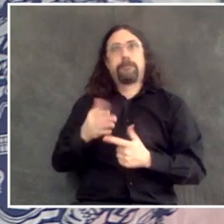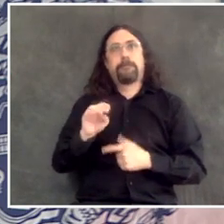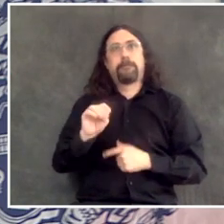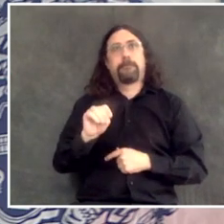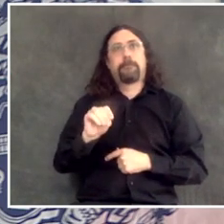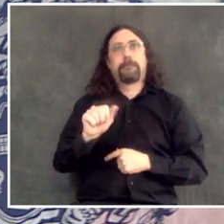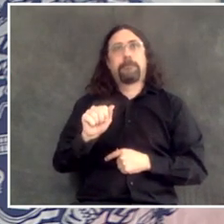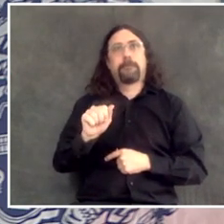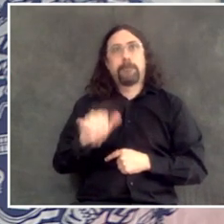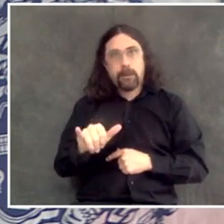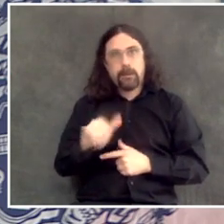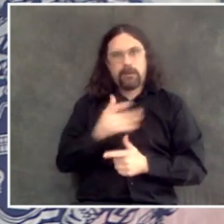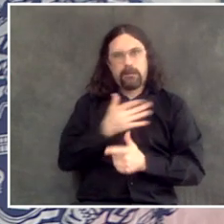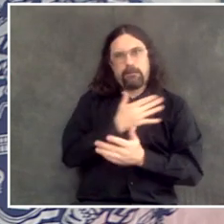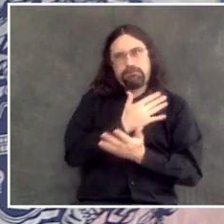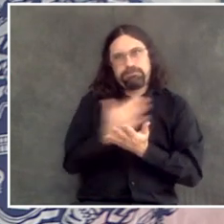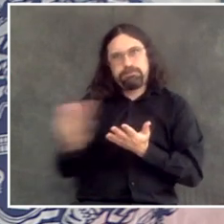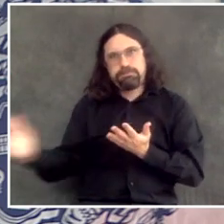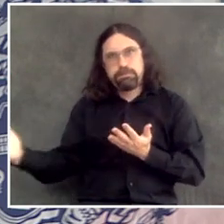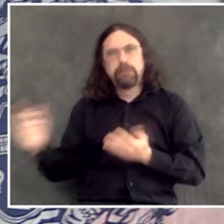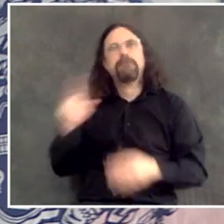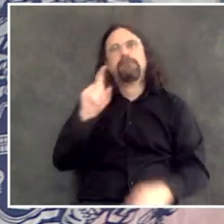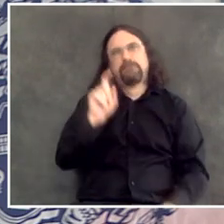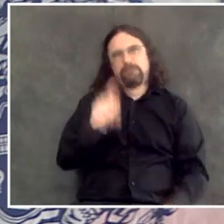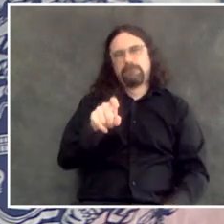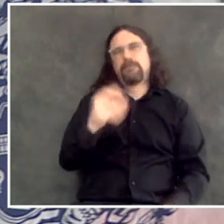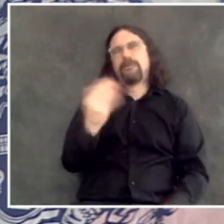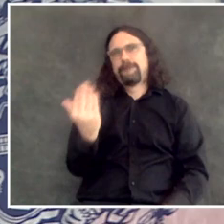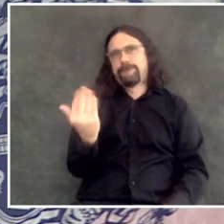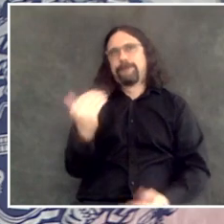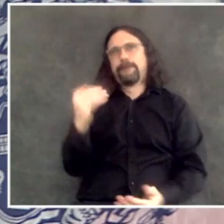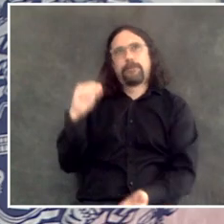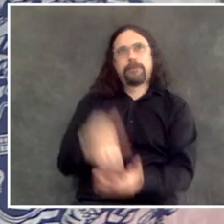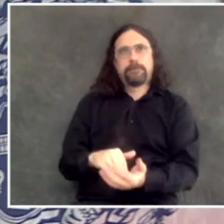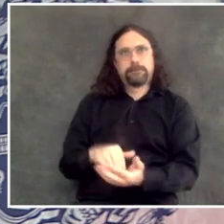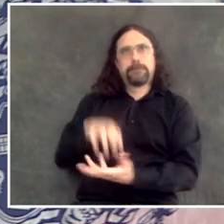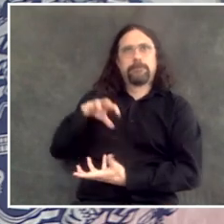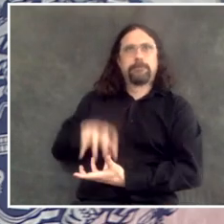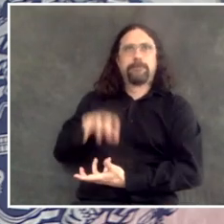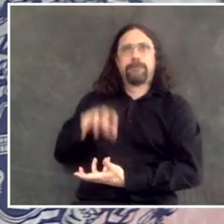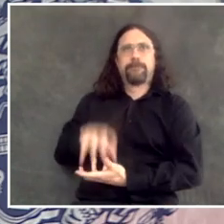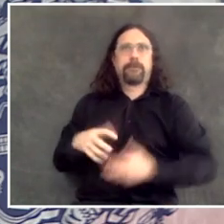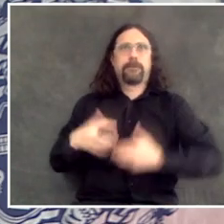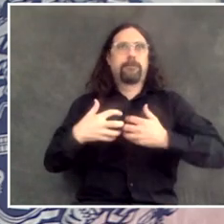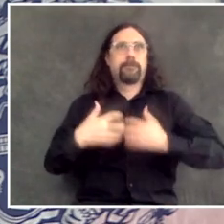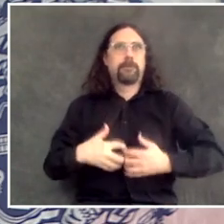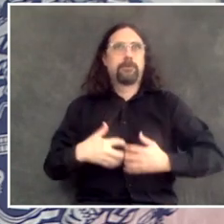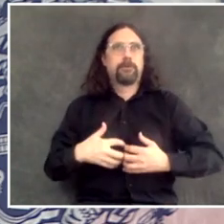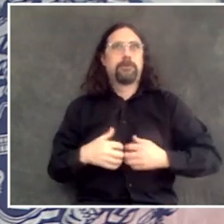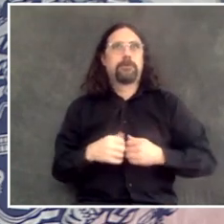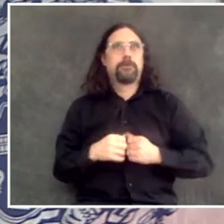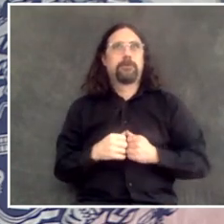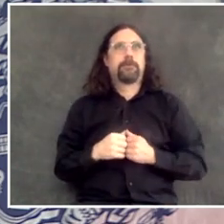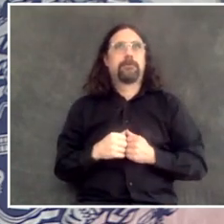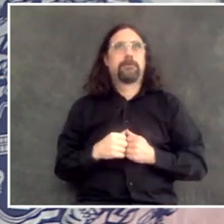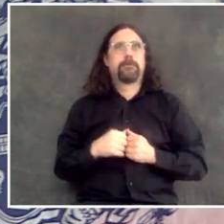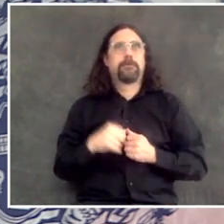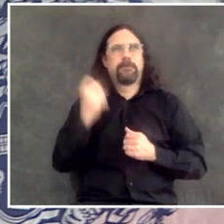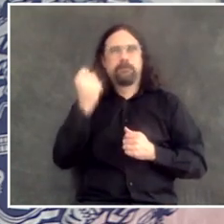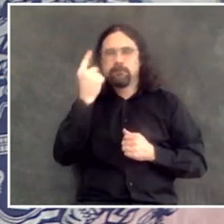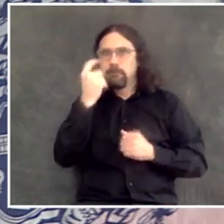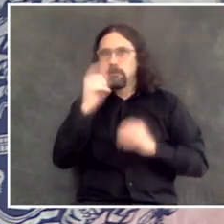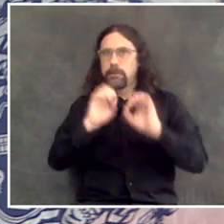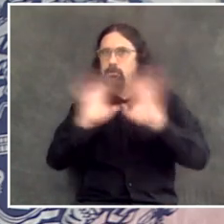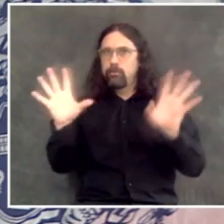ventilators, 15,000 more than we started the month of March with. We have gotten some ventilators in, but